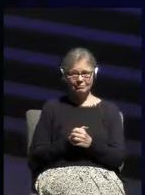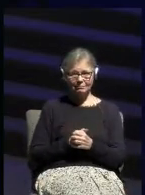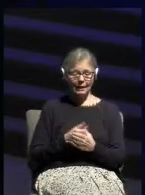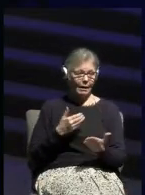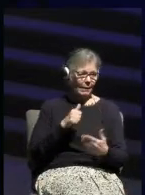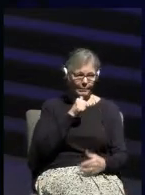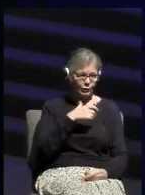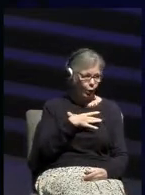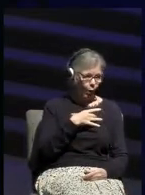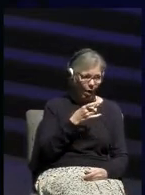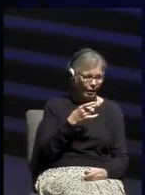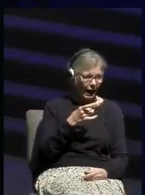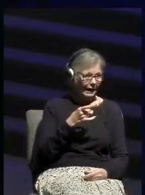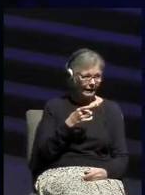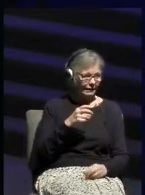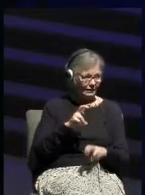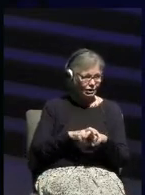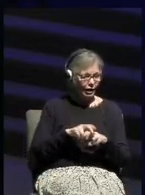the chair, but you trust it.